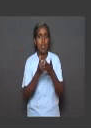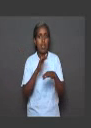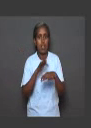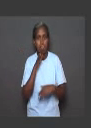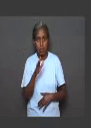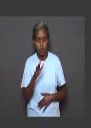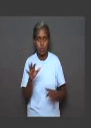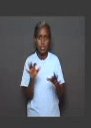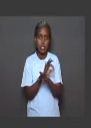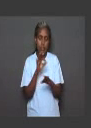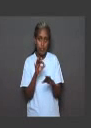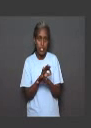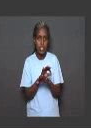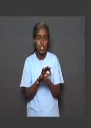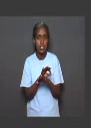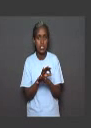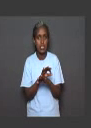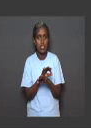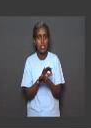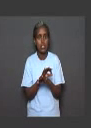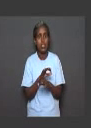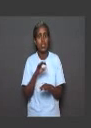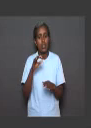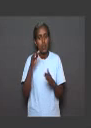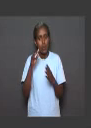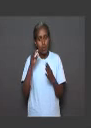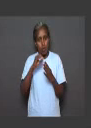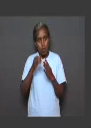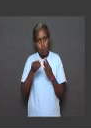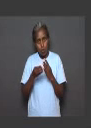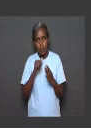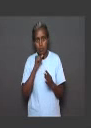The function is neither even nor odd.